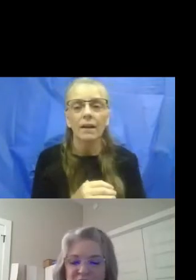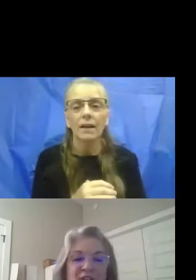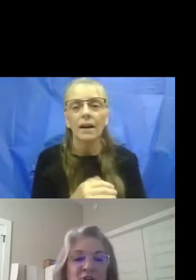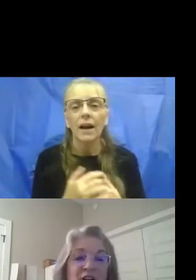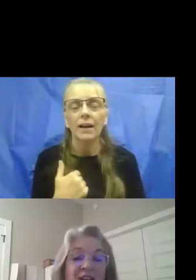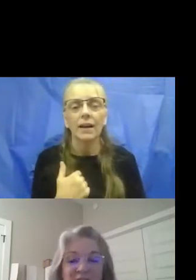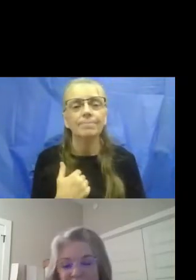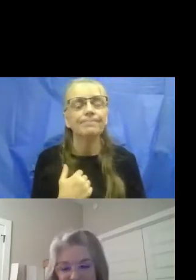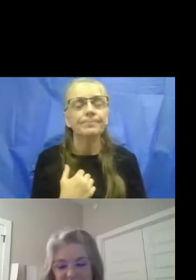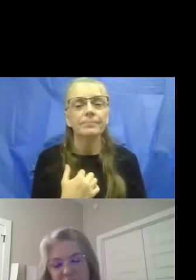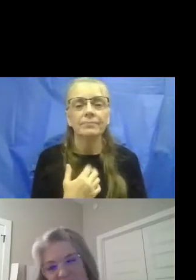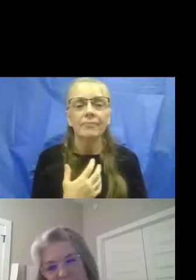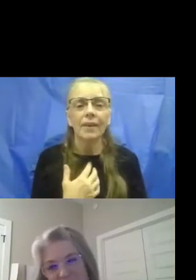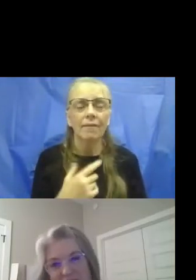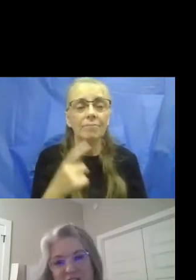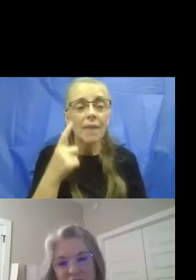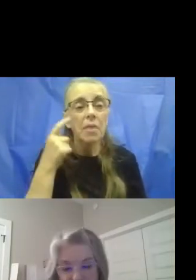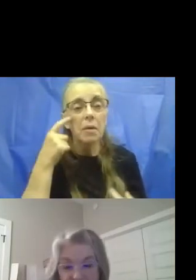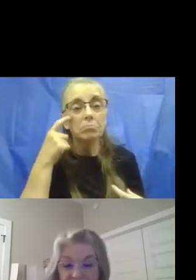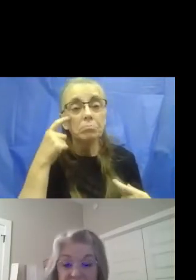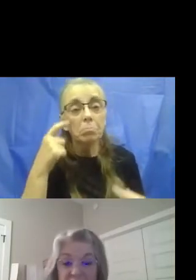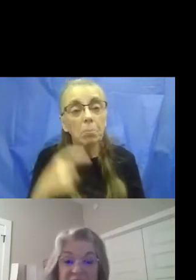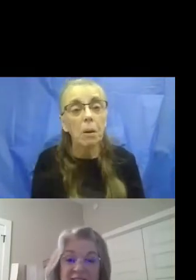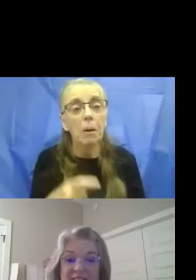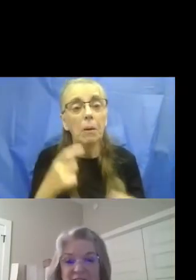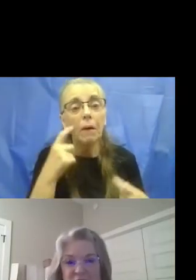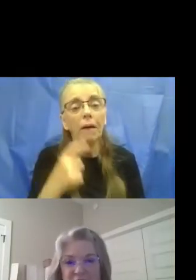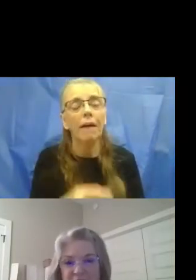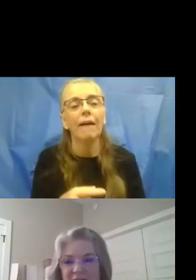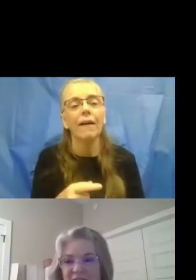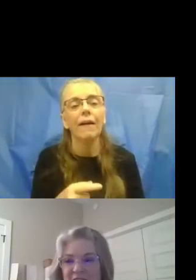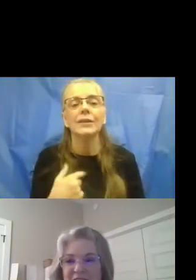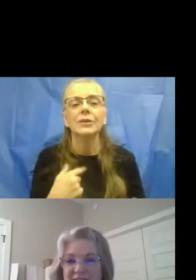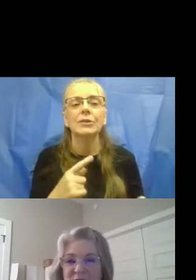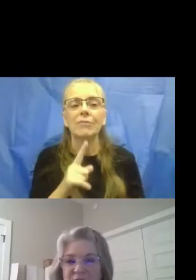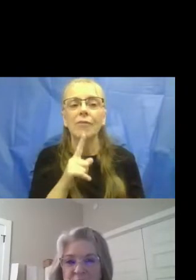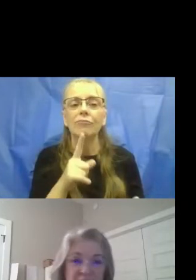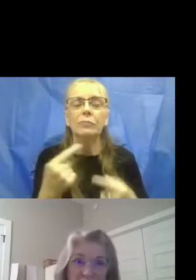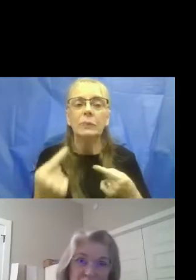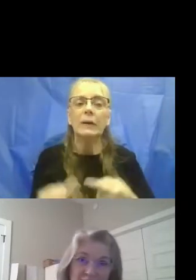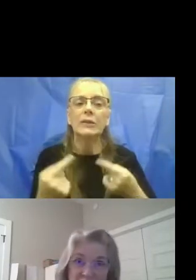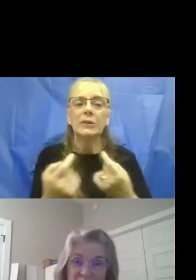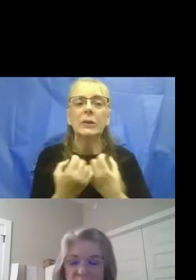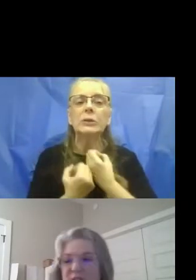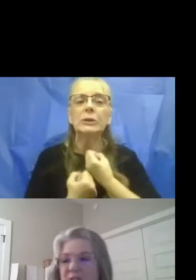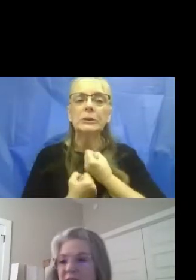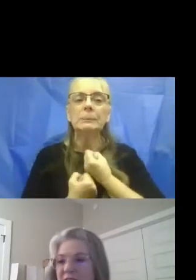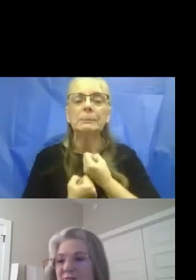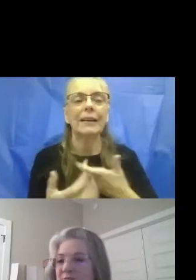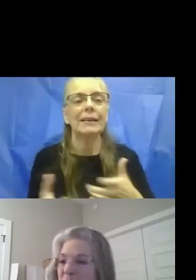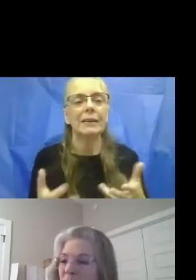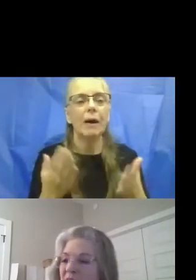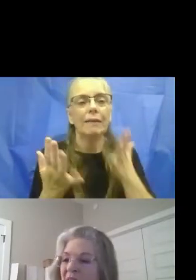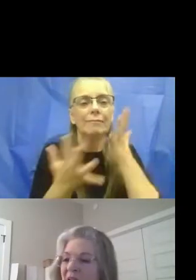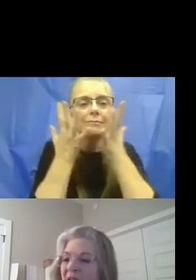I was going to cry when I first met her. I really held back the tears. I didn't want to embarrass myself, which, you